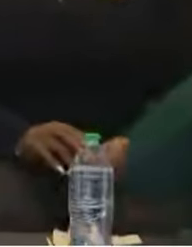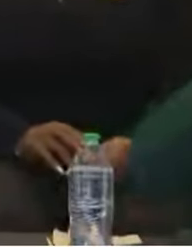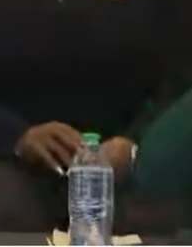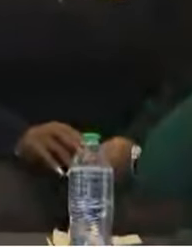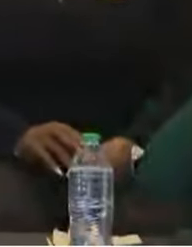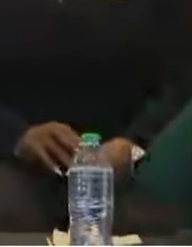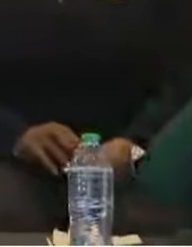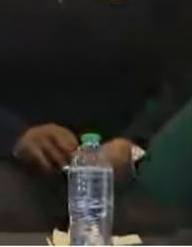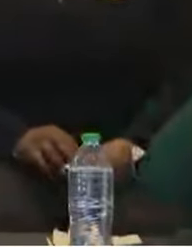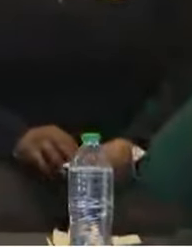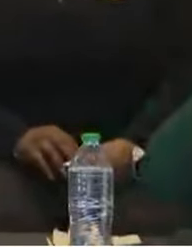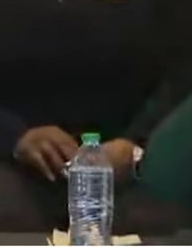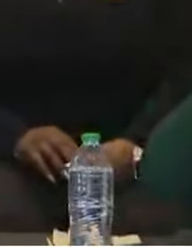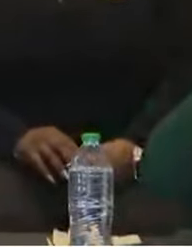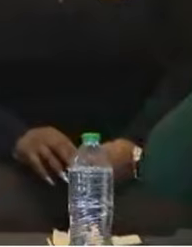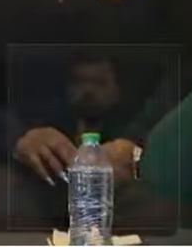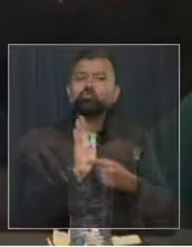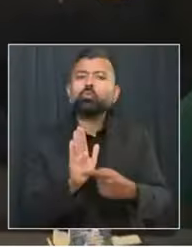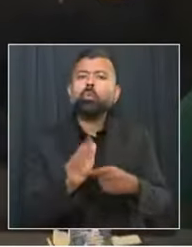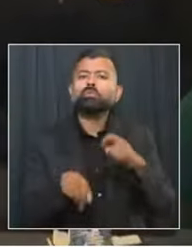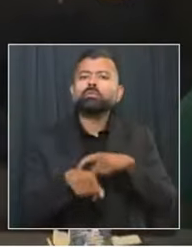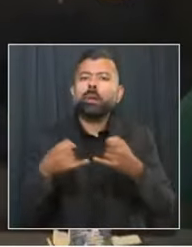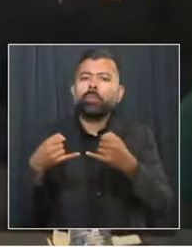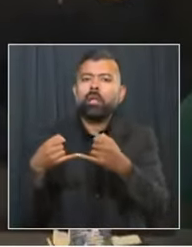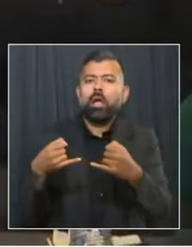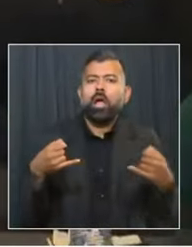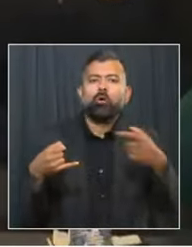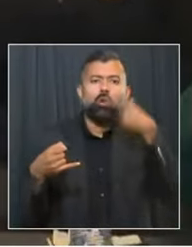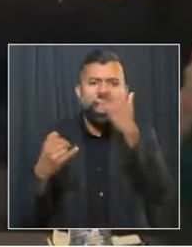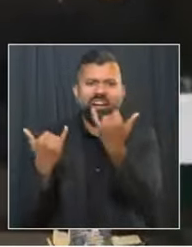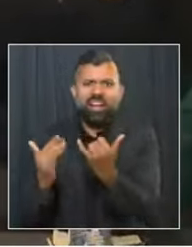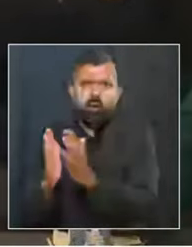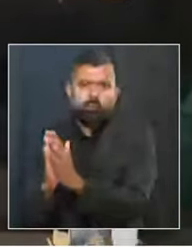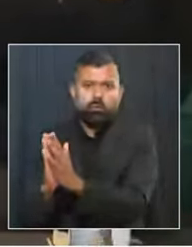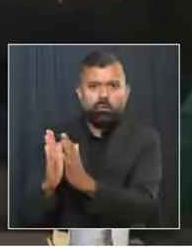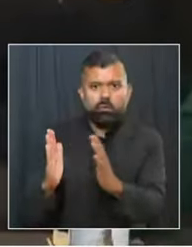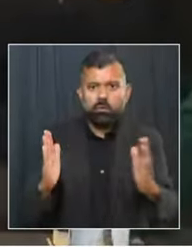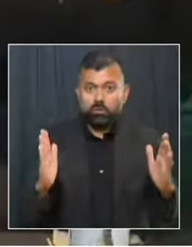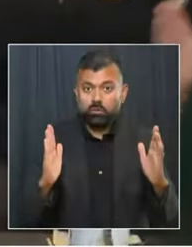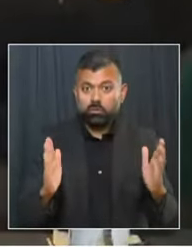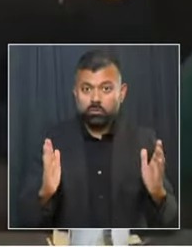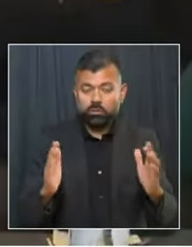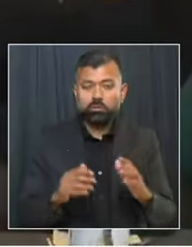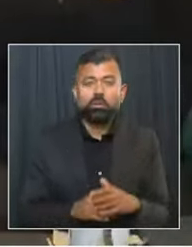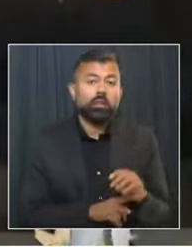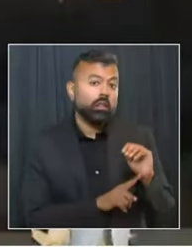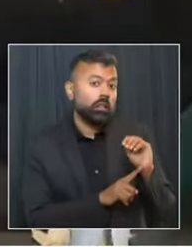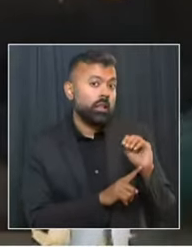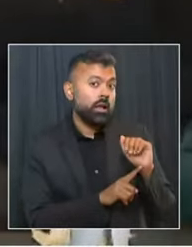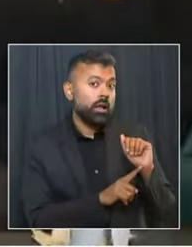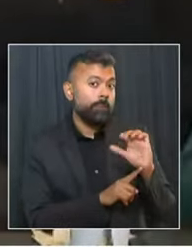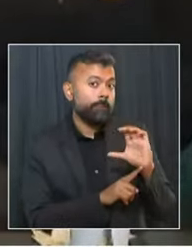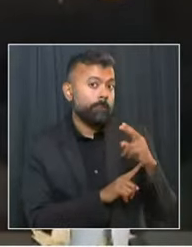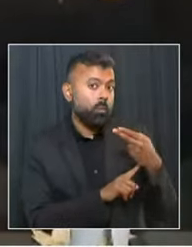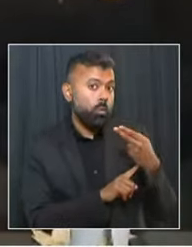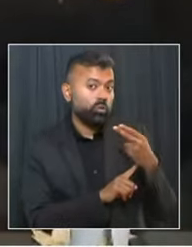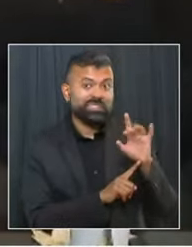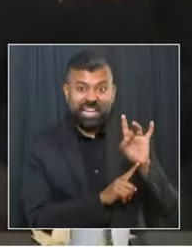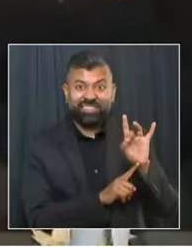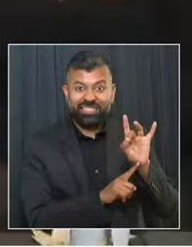may remember is March 8th when the language that was typically included in CRs was not there that would have exempted DC's budget from a